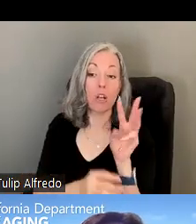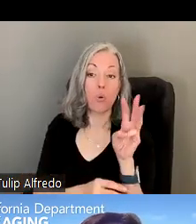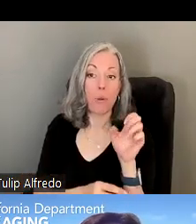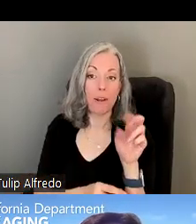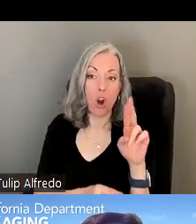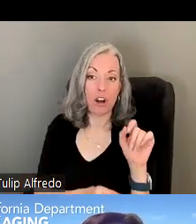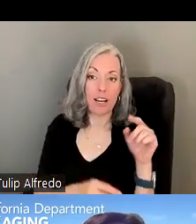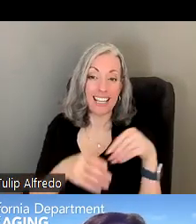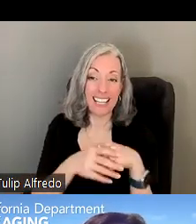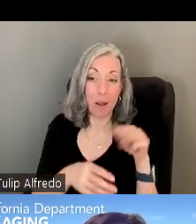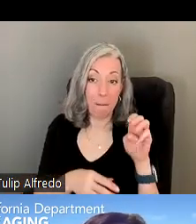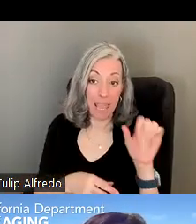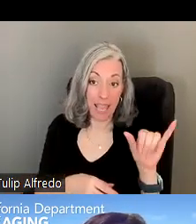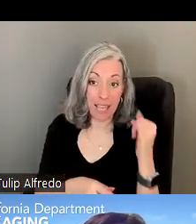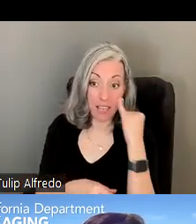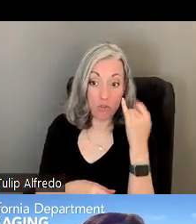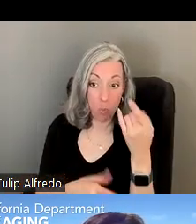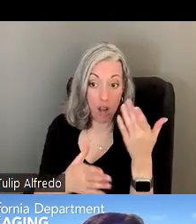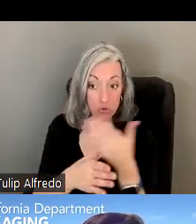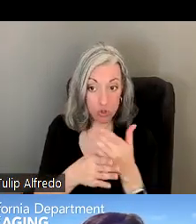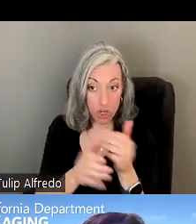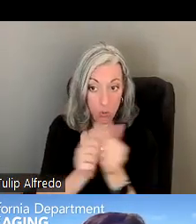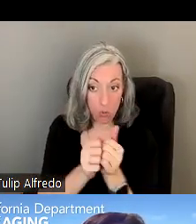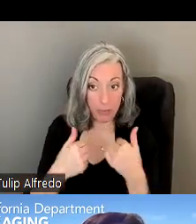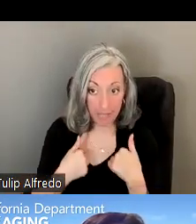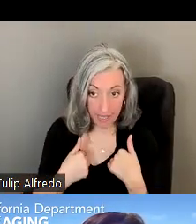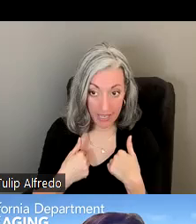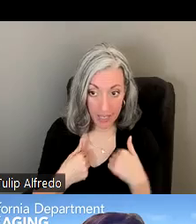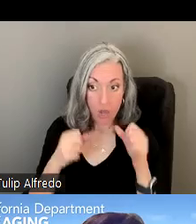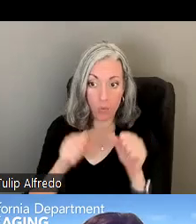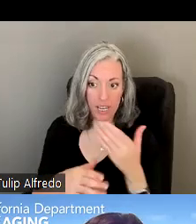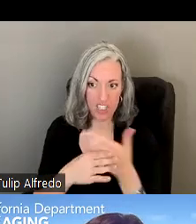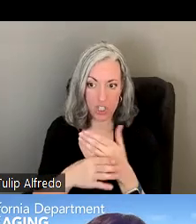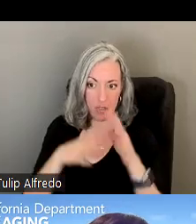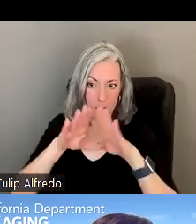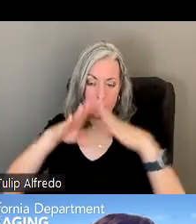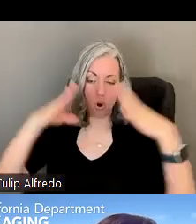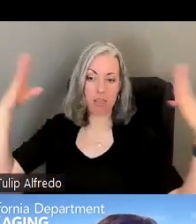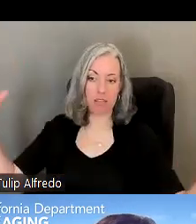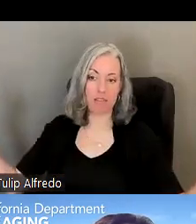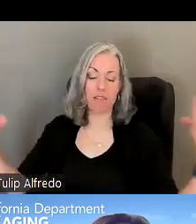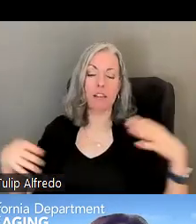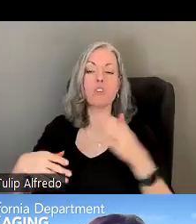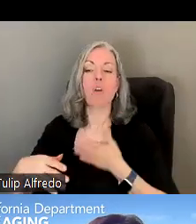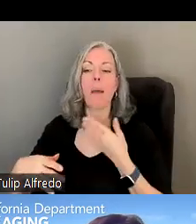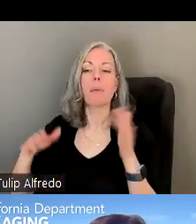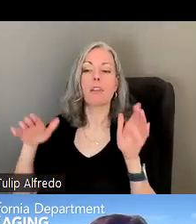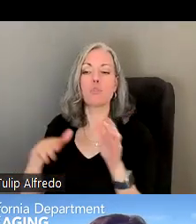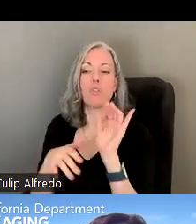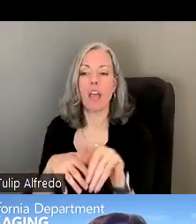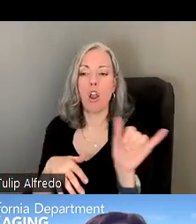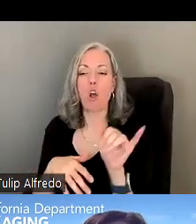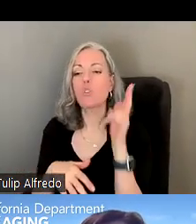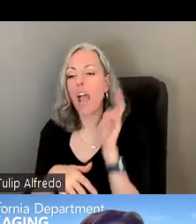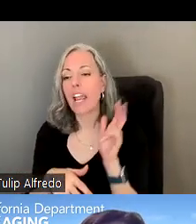May. Vincent, if you want to share that with me, we could share that broadly. So I'm happy to do that. I've also